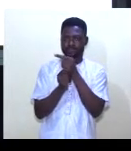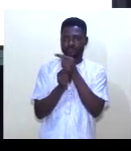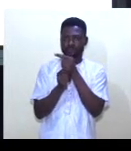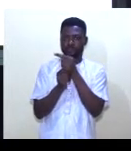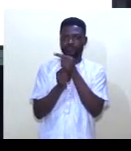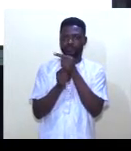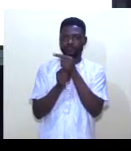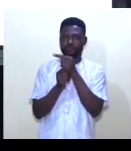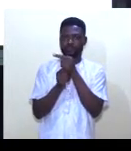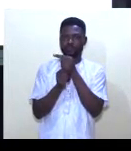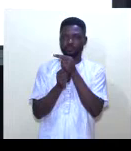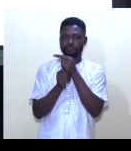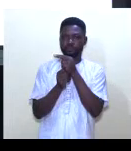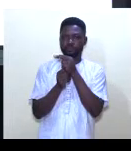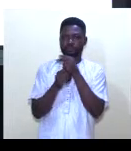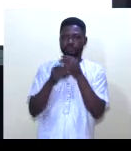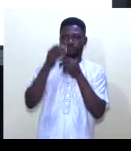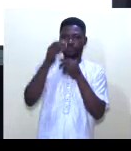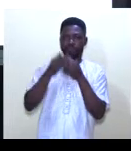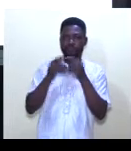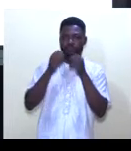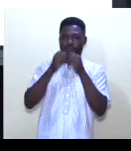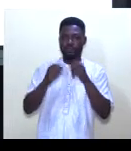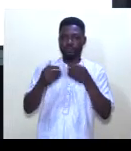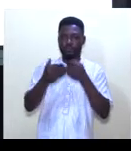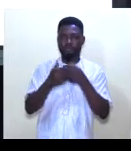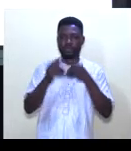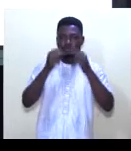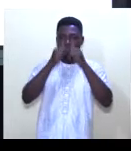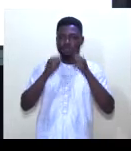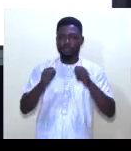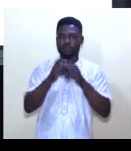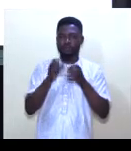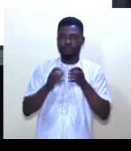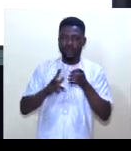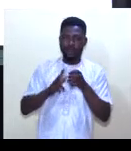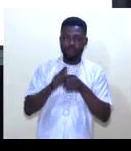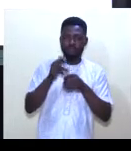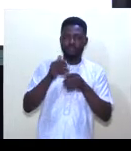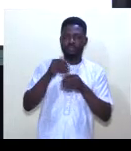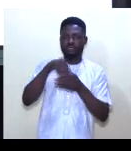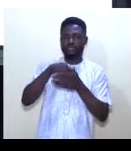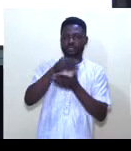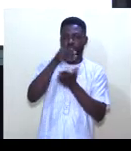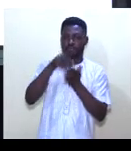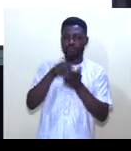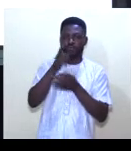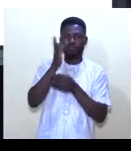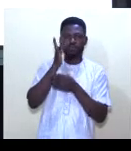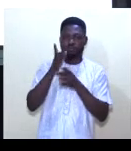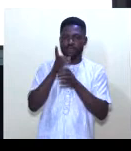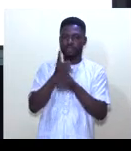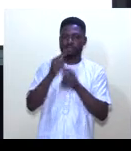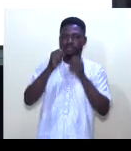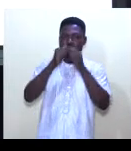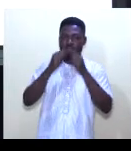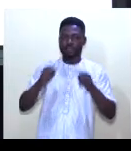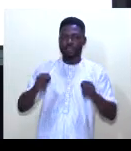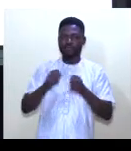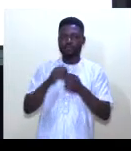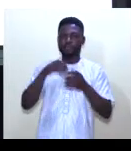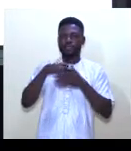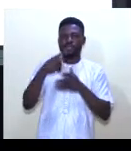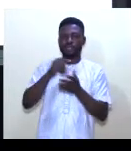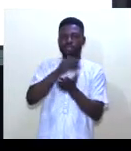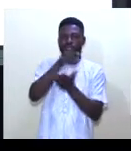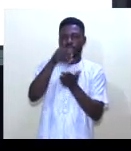Yeah. So front end triangle, back end triangle. So if you cut it along the middle as well, you will still get a triangle